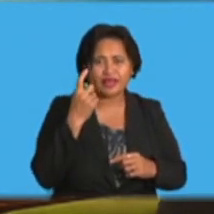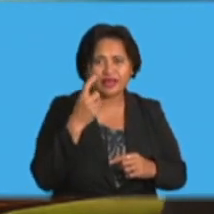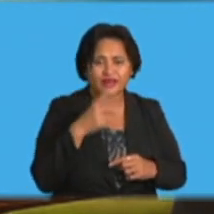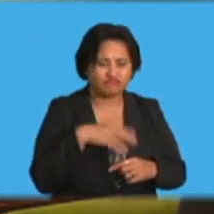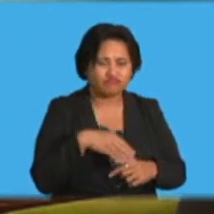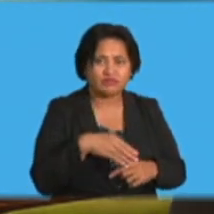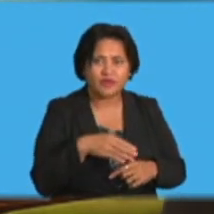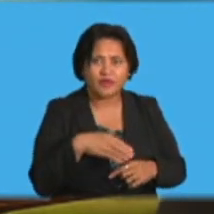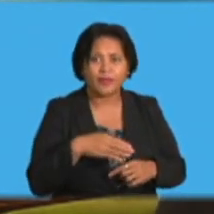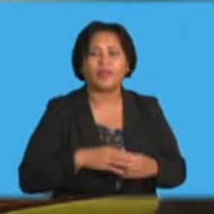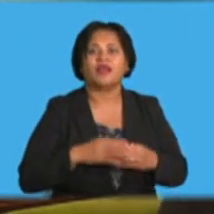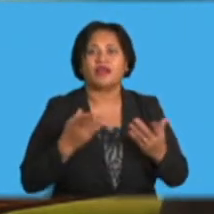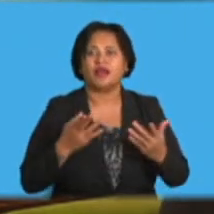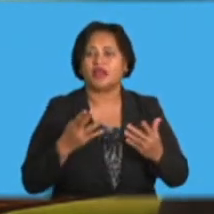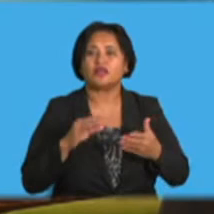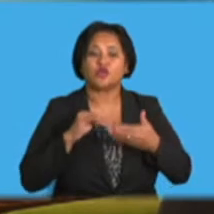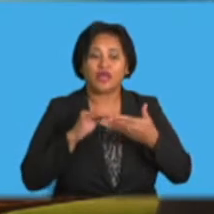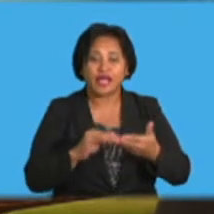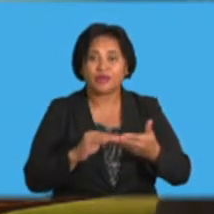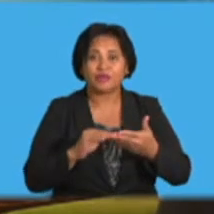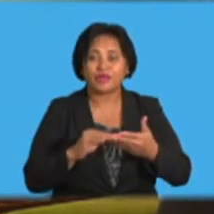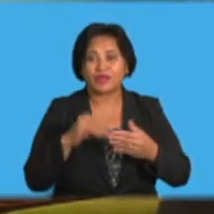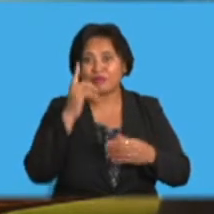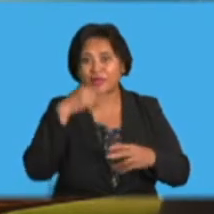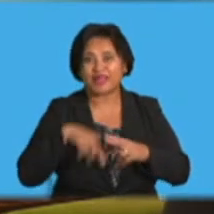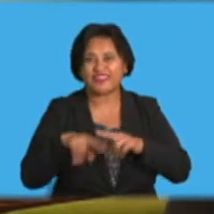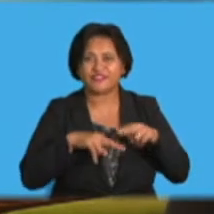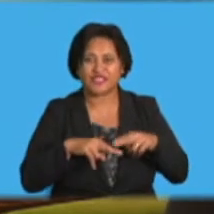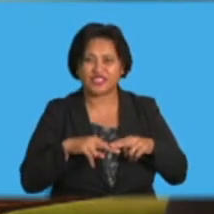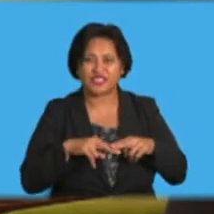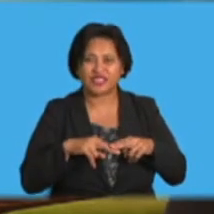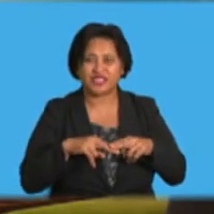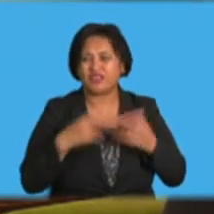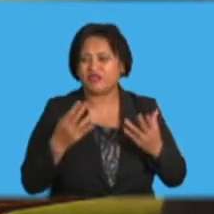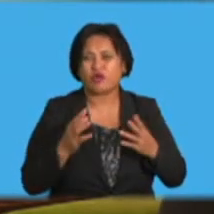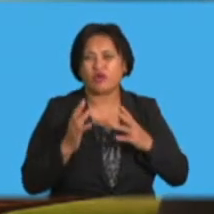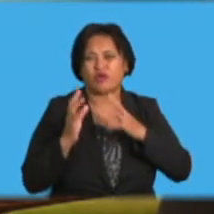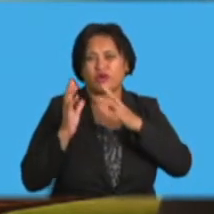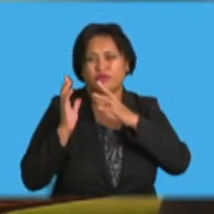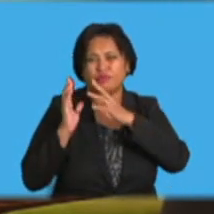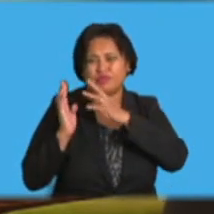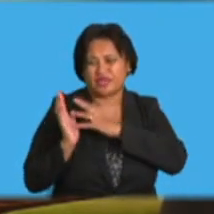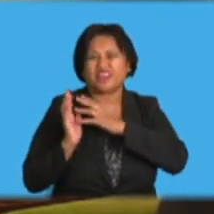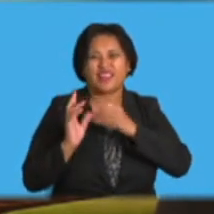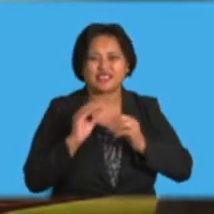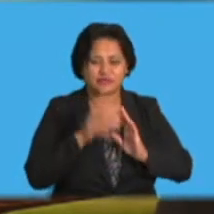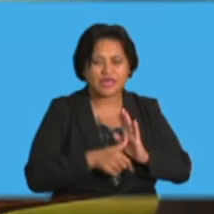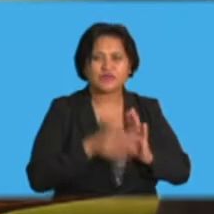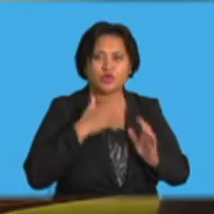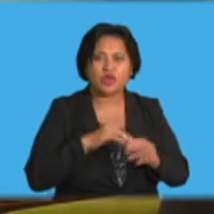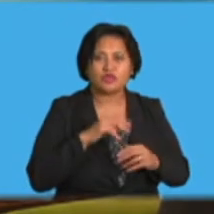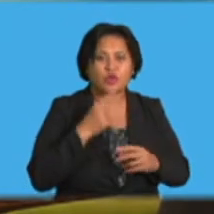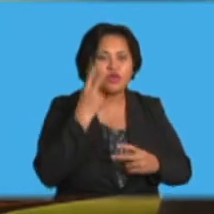to assist affected Fijians to ease the burden of increased bus trips to, for example, restore home supplies, visit families, loved ones,